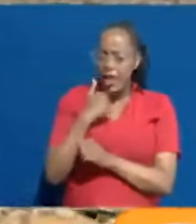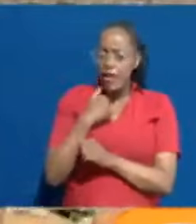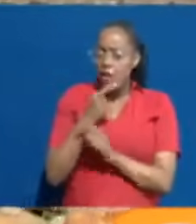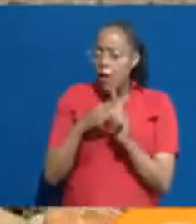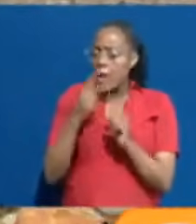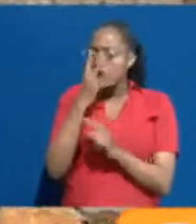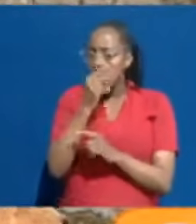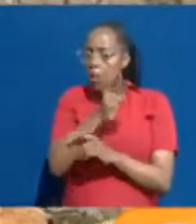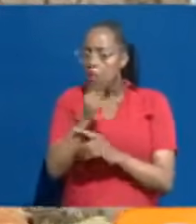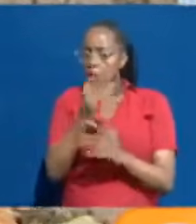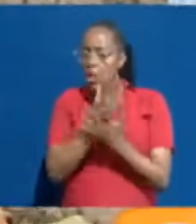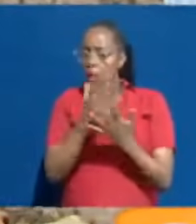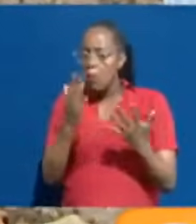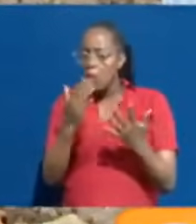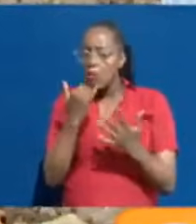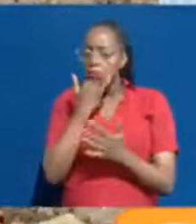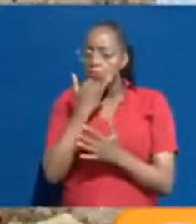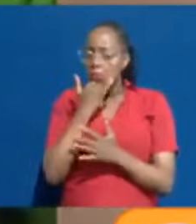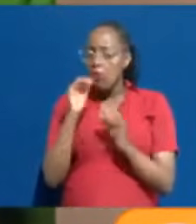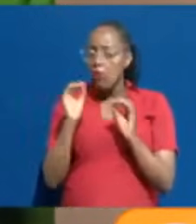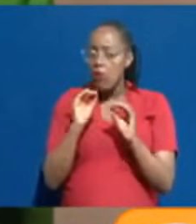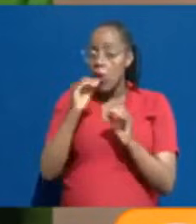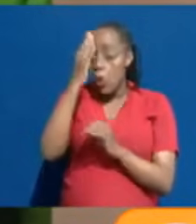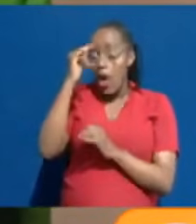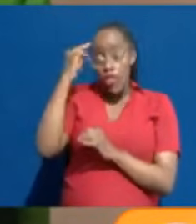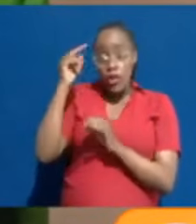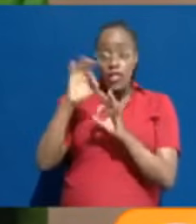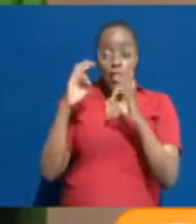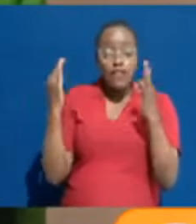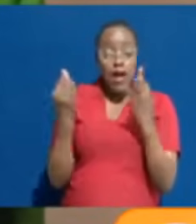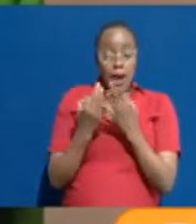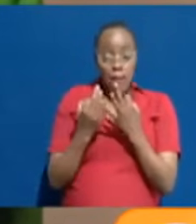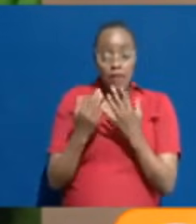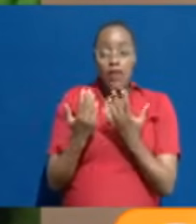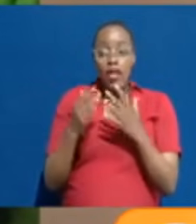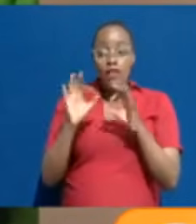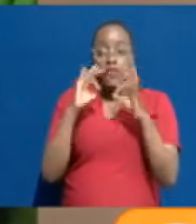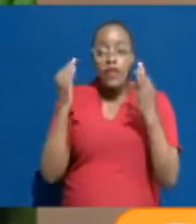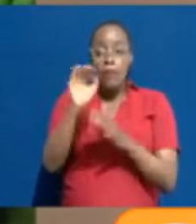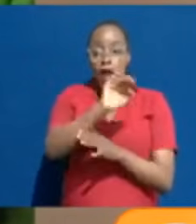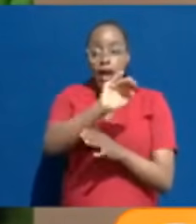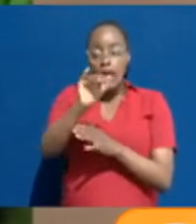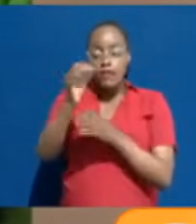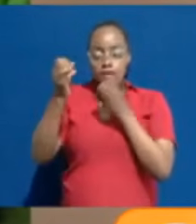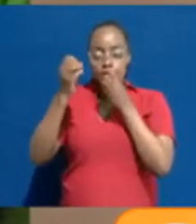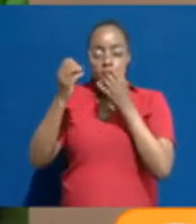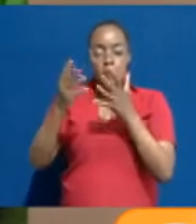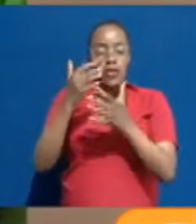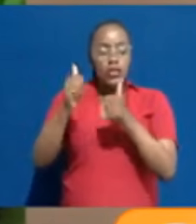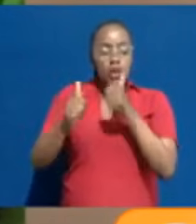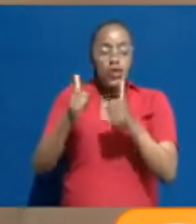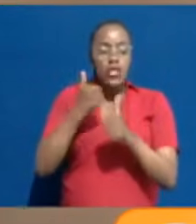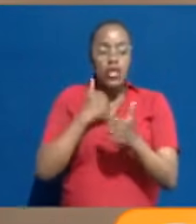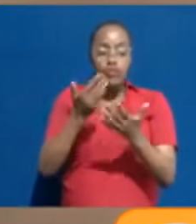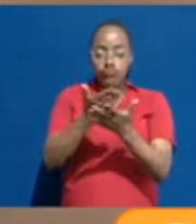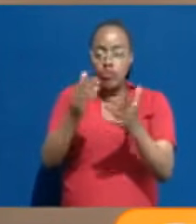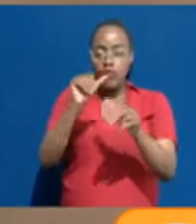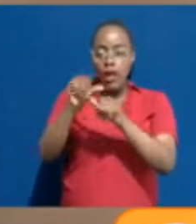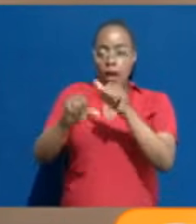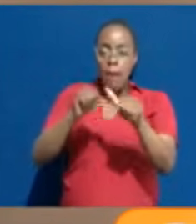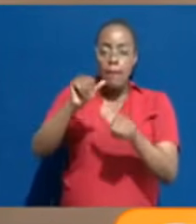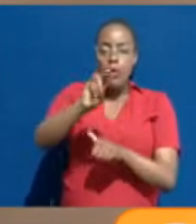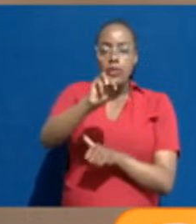she thought it could be a relative. The family is appealing to the public to report any information that they may have regarding